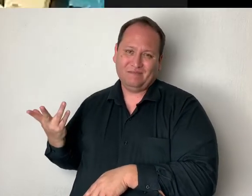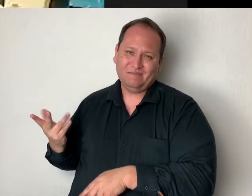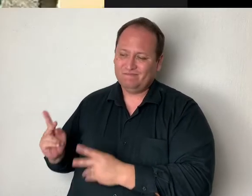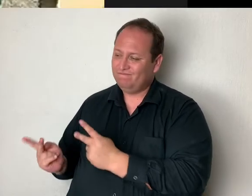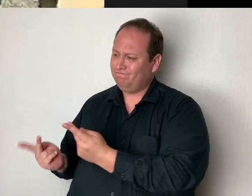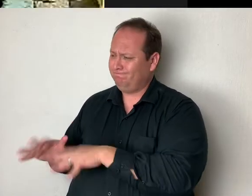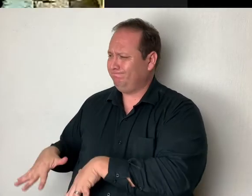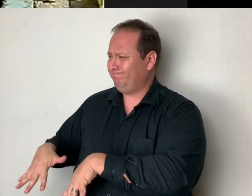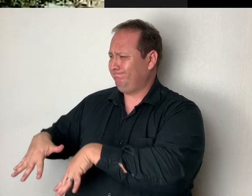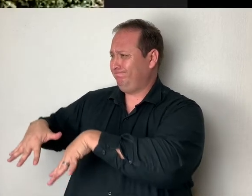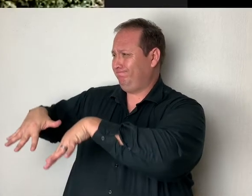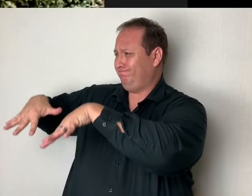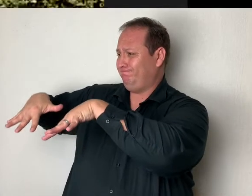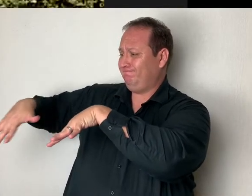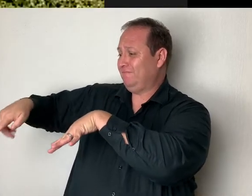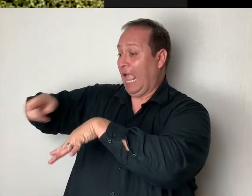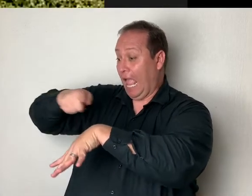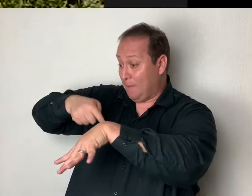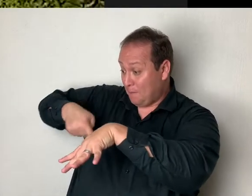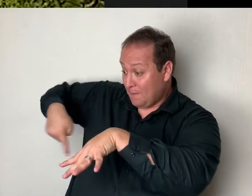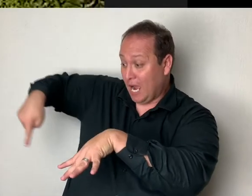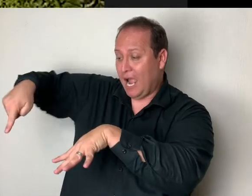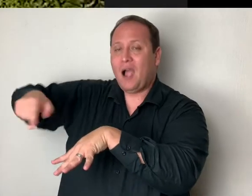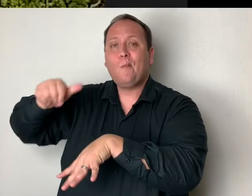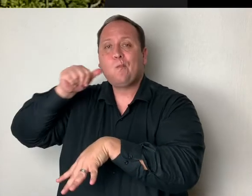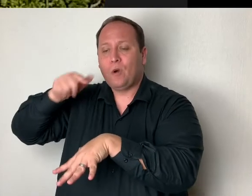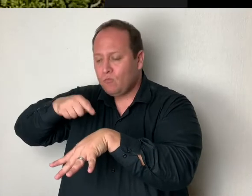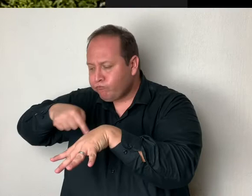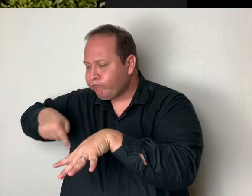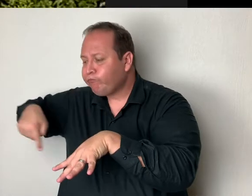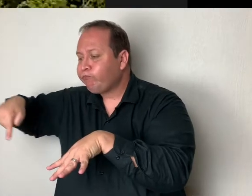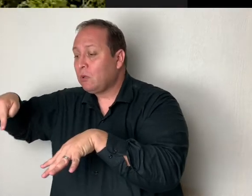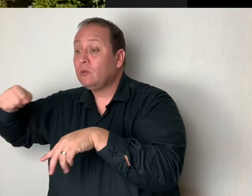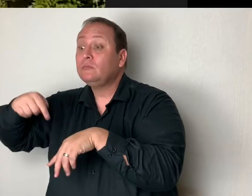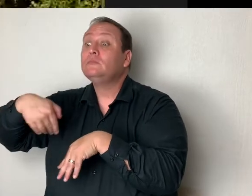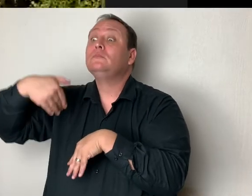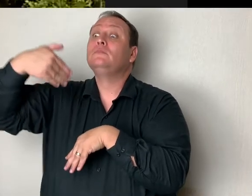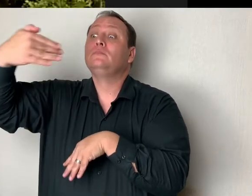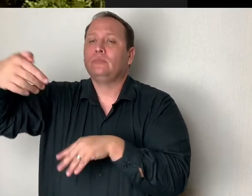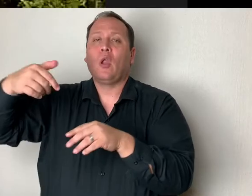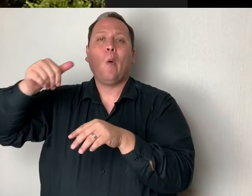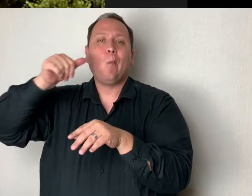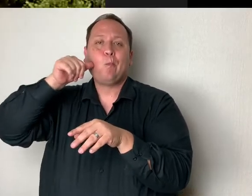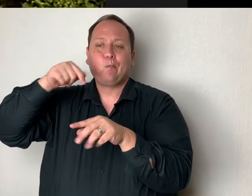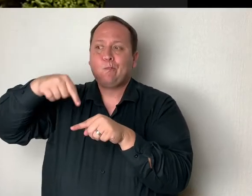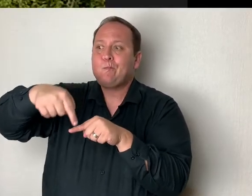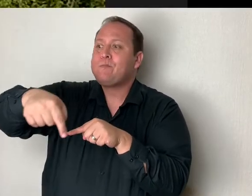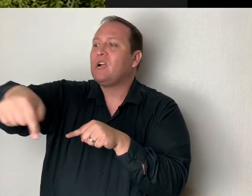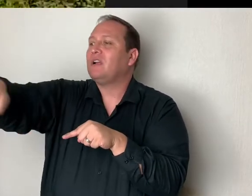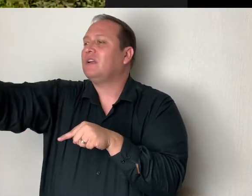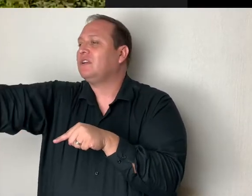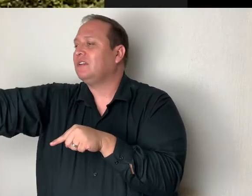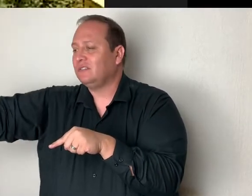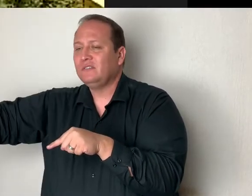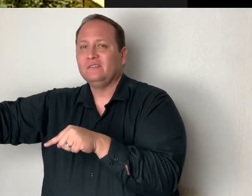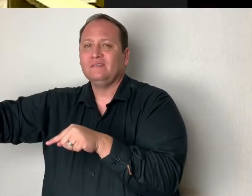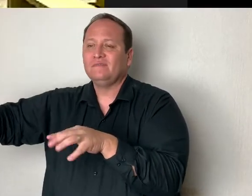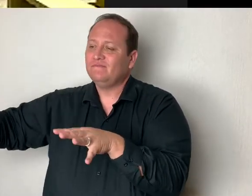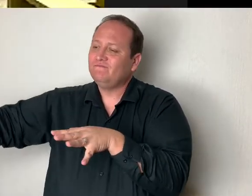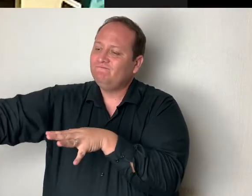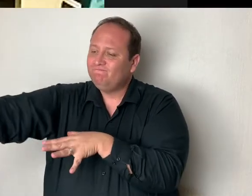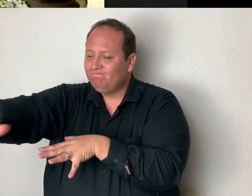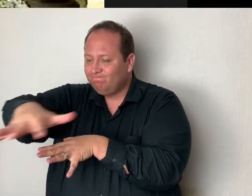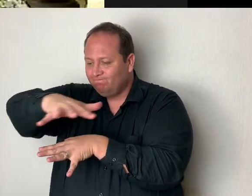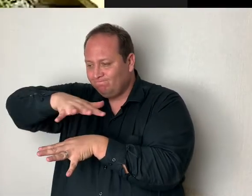circle. And then over on the other side there's the circle continues to complete a full